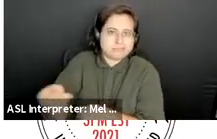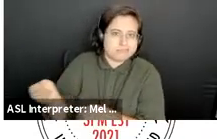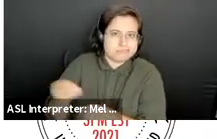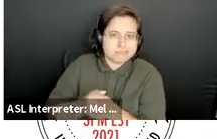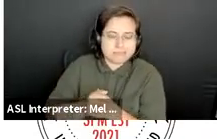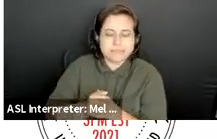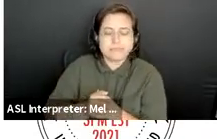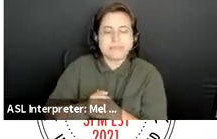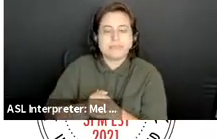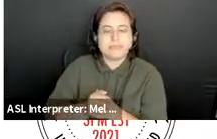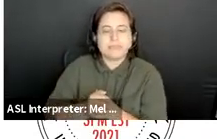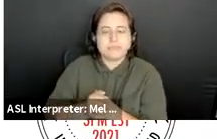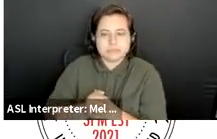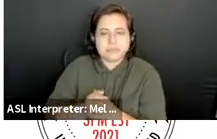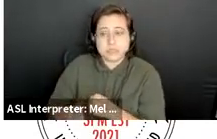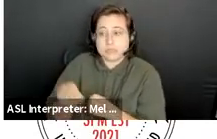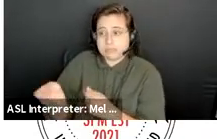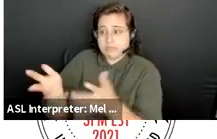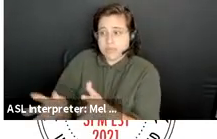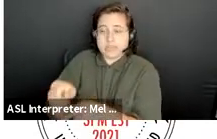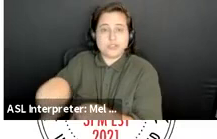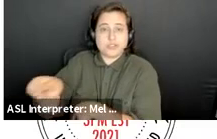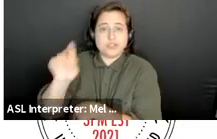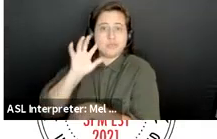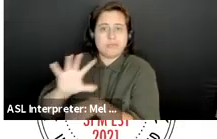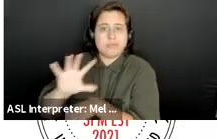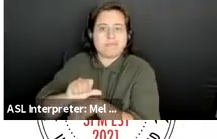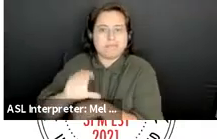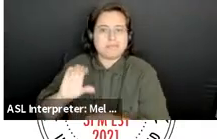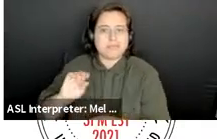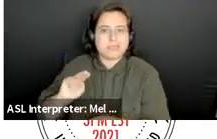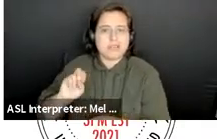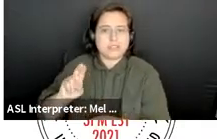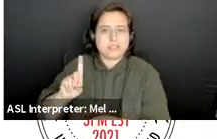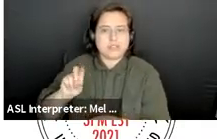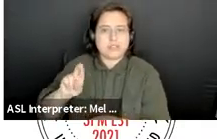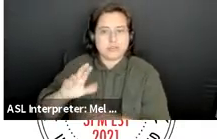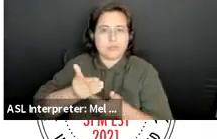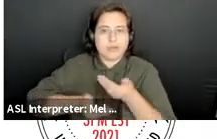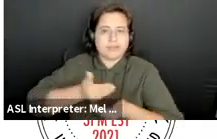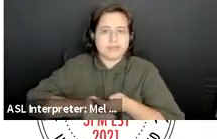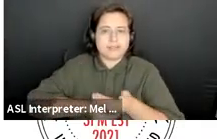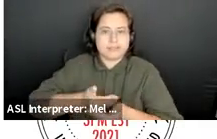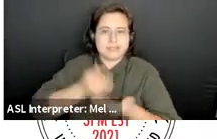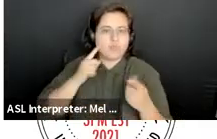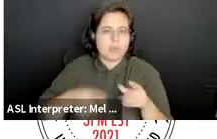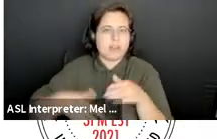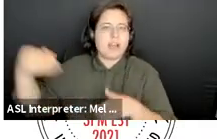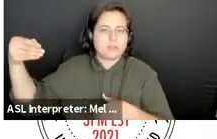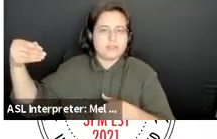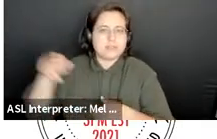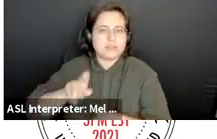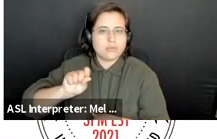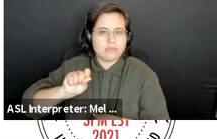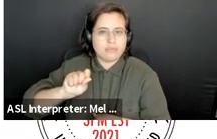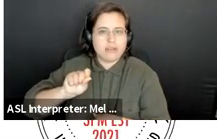then make an appointment for what we call consular processing. And this will take place outside of the US, and it